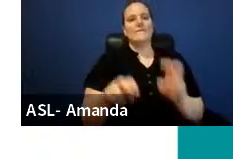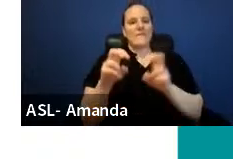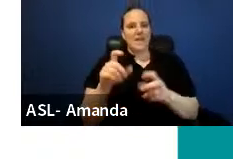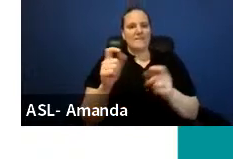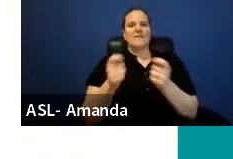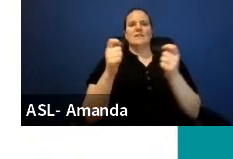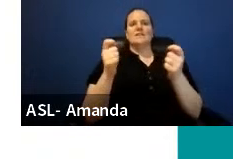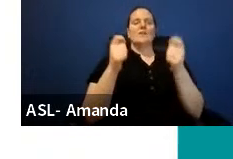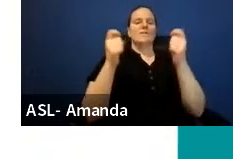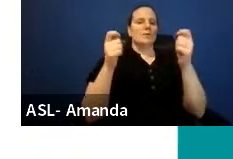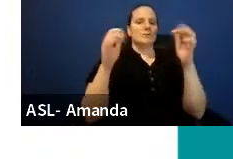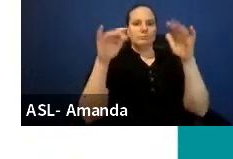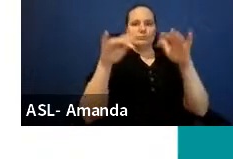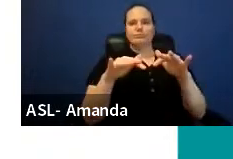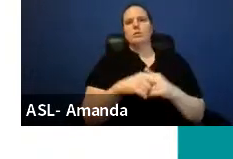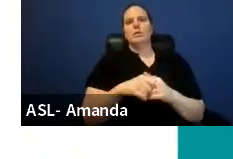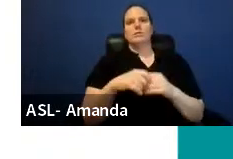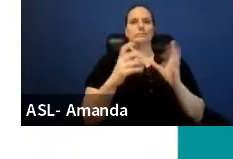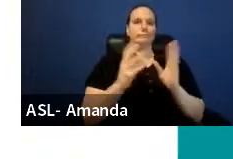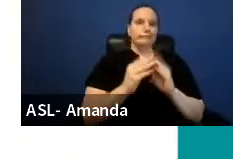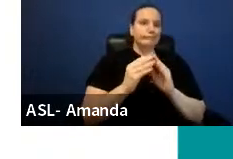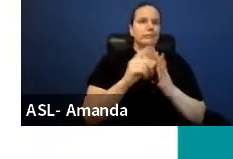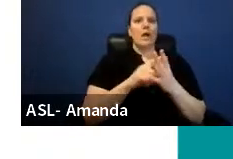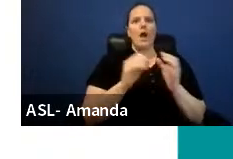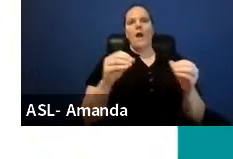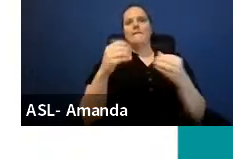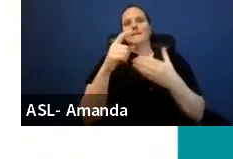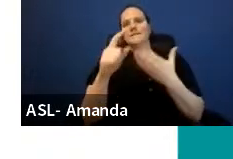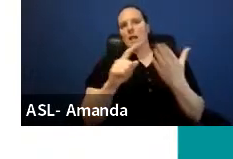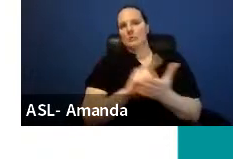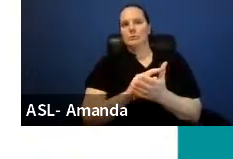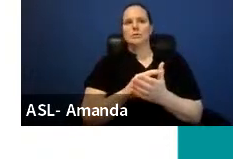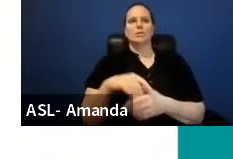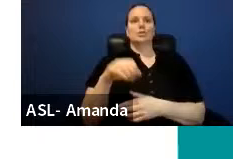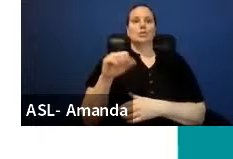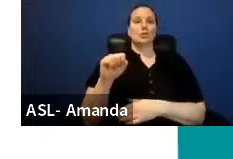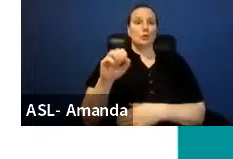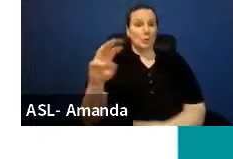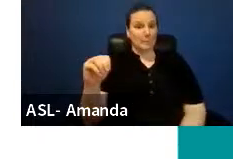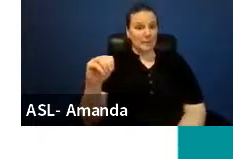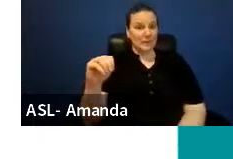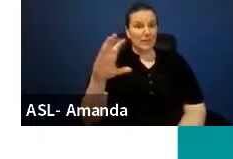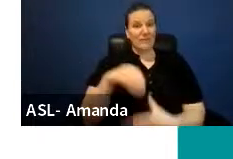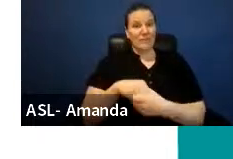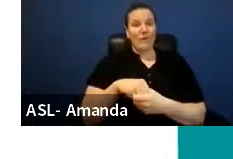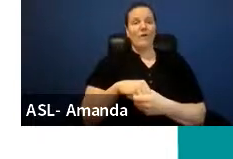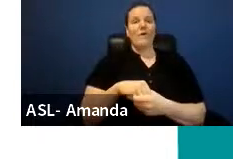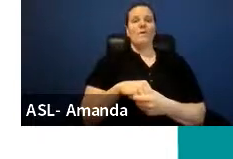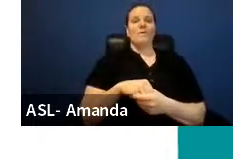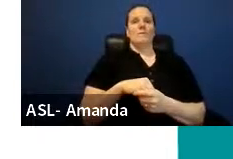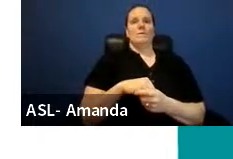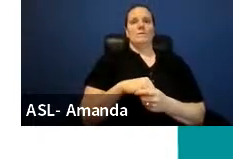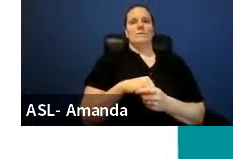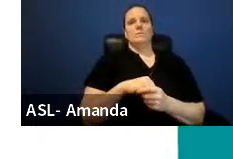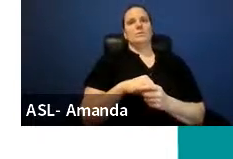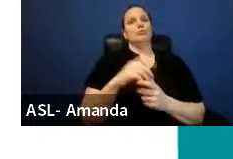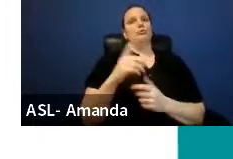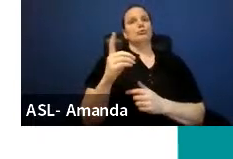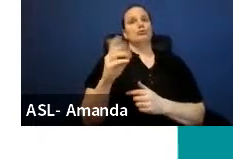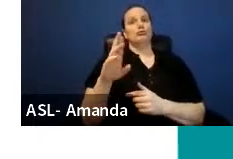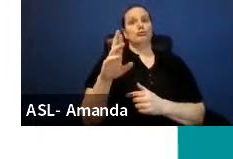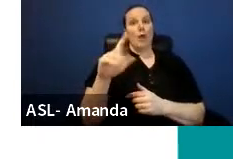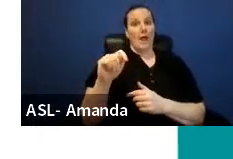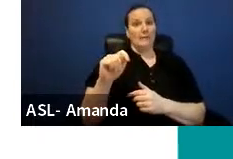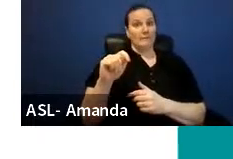hours and the such, and our social media content. Again, moving forward, when the draft